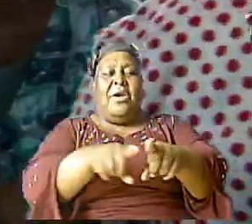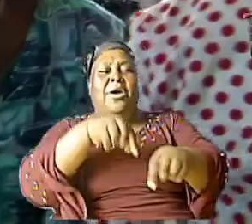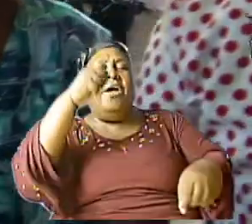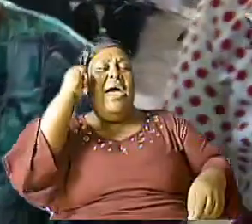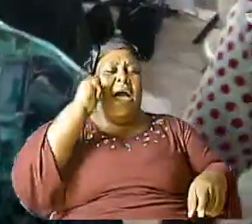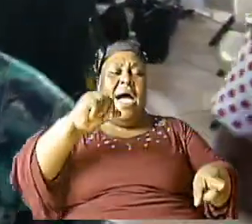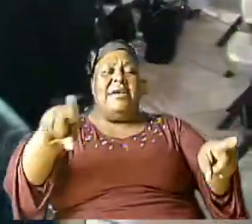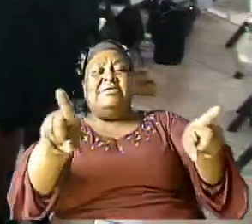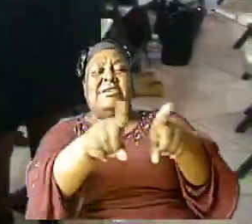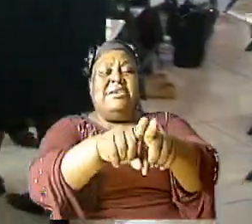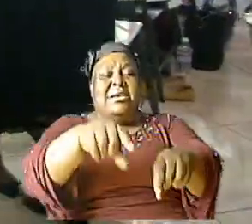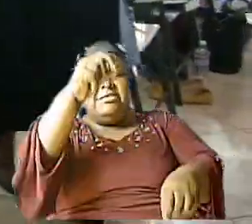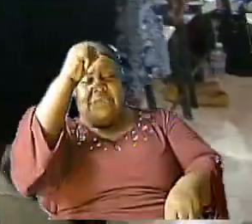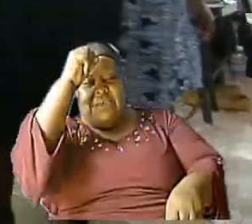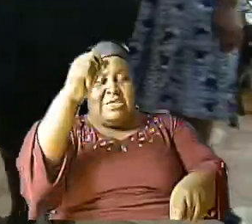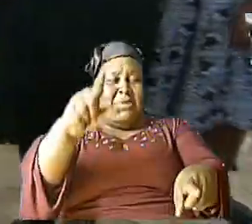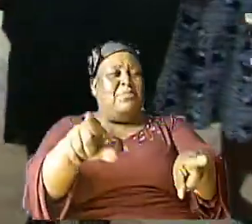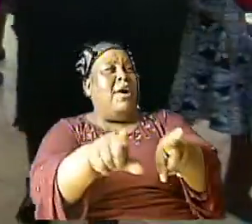My God,